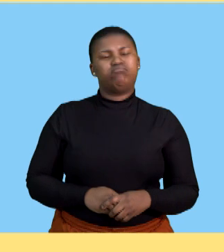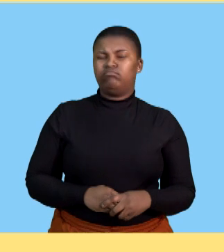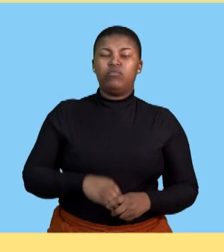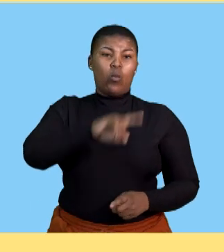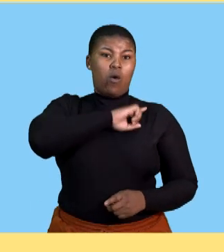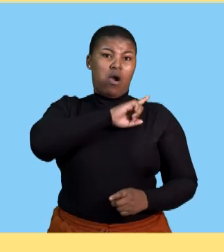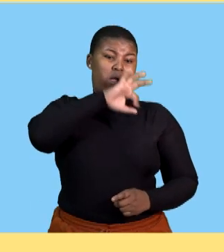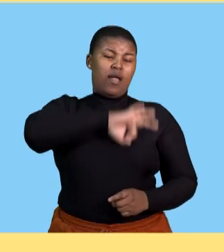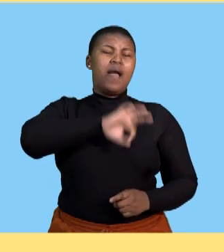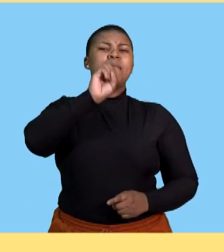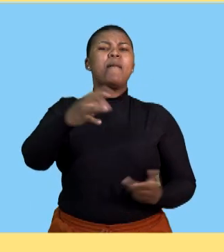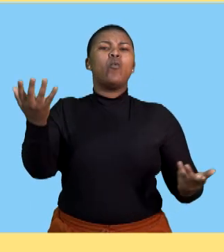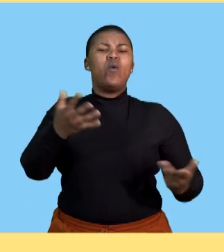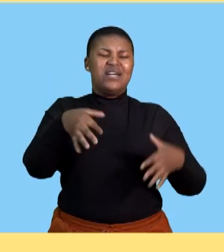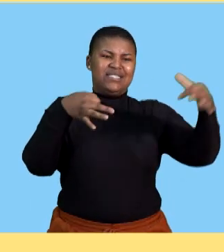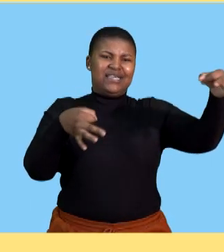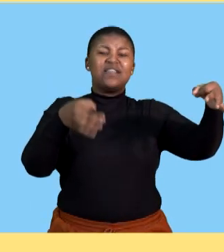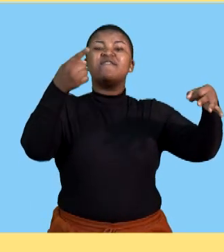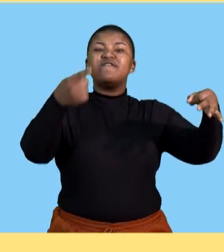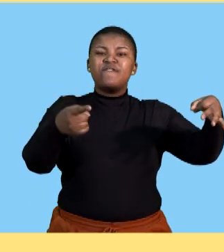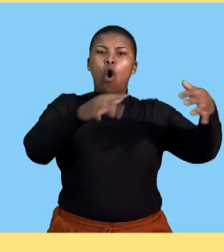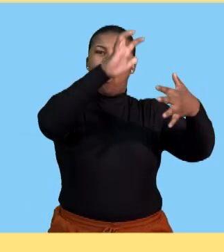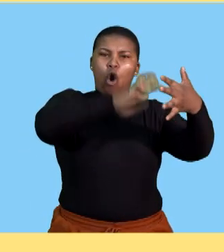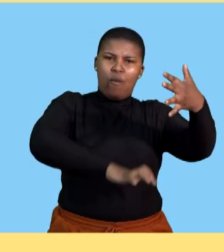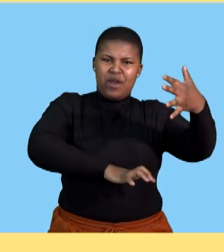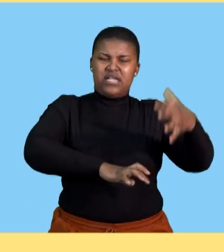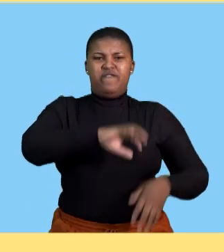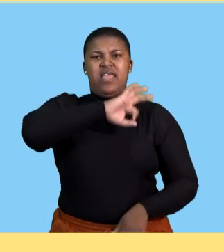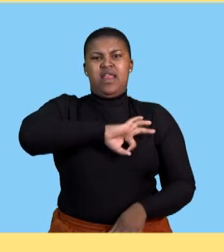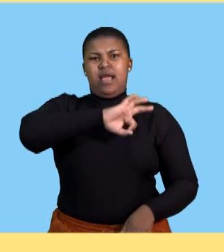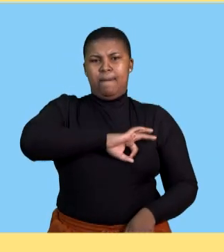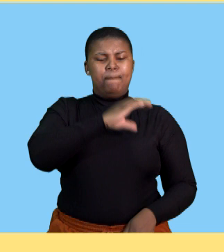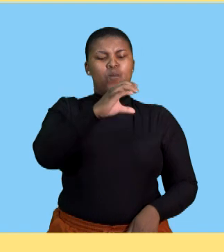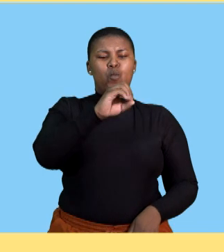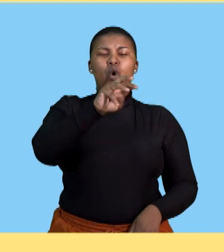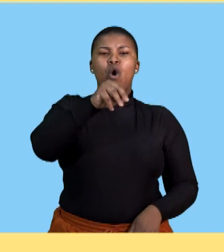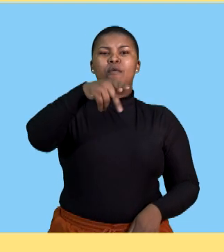salary goes into your statement of comprehensive income.